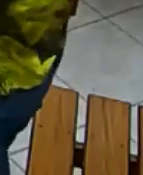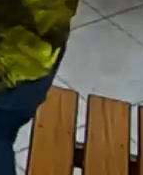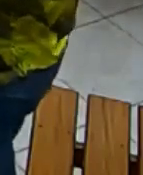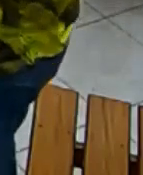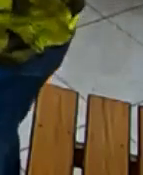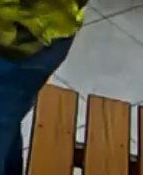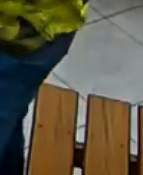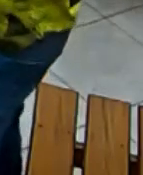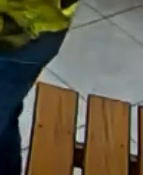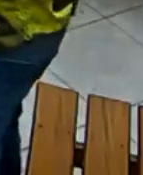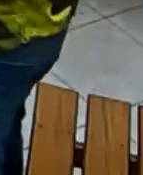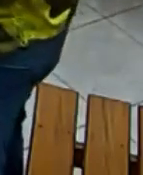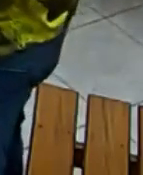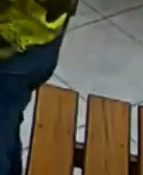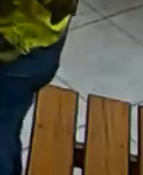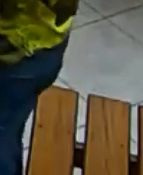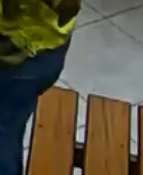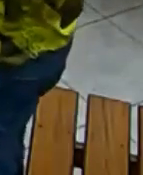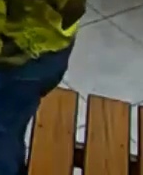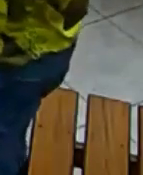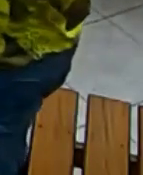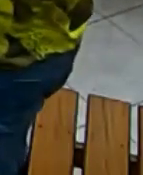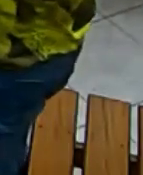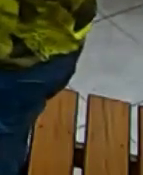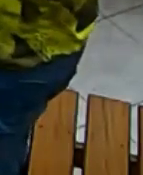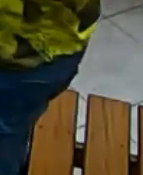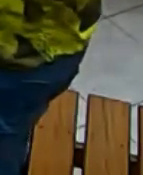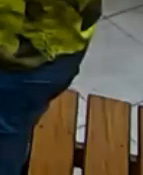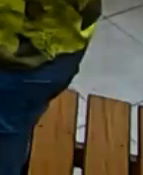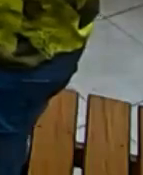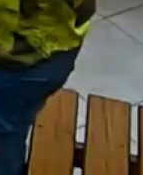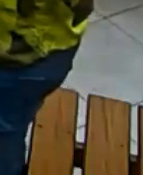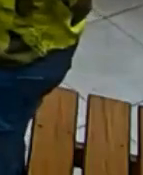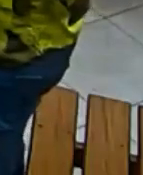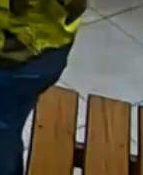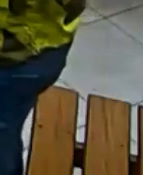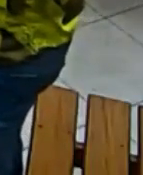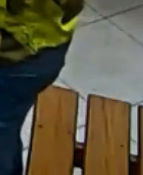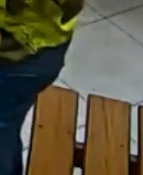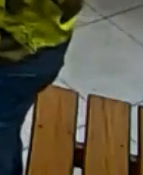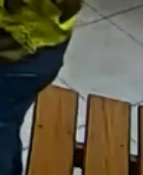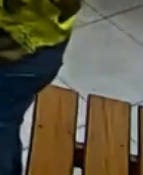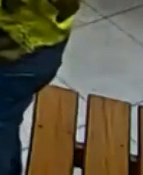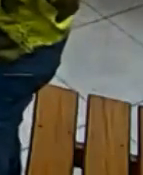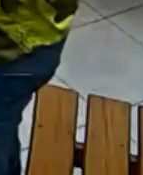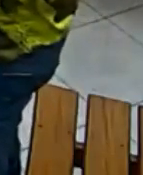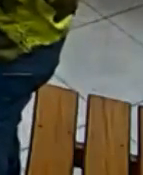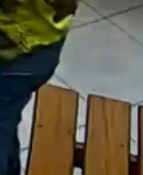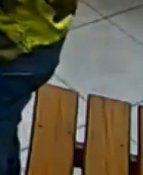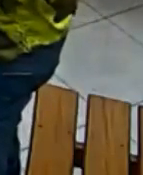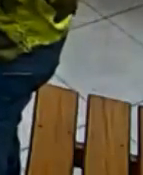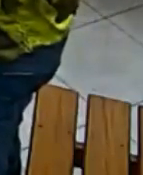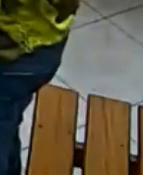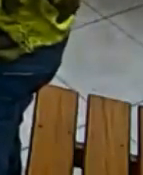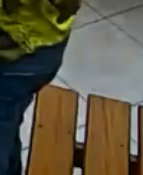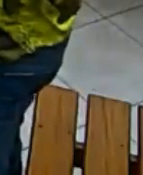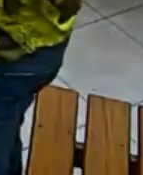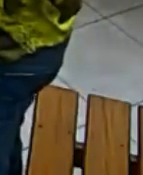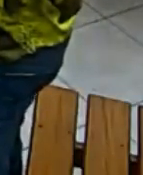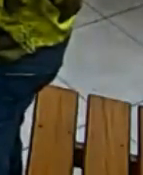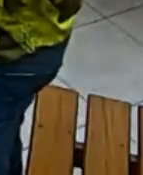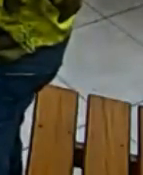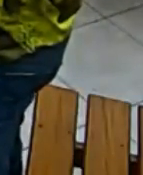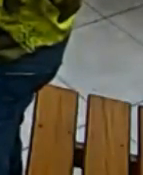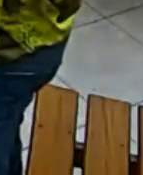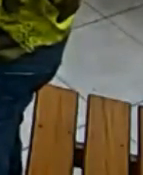Nós entregamos, Senhor, o nosso culto, nossa adoração, e bendizemos pela sua palavra, que é